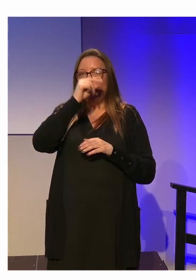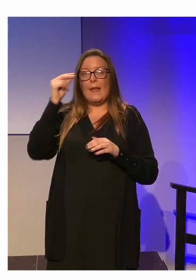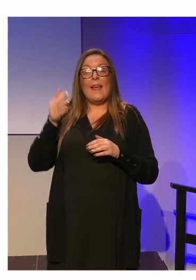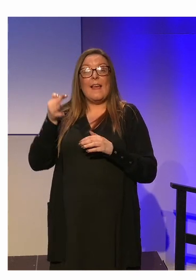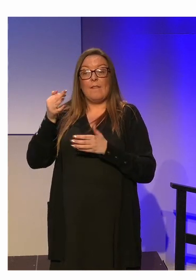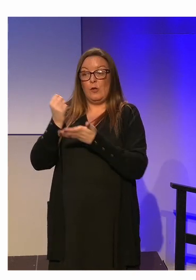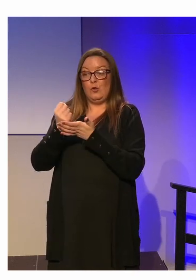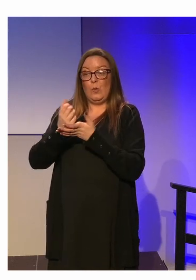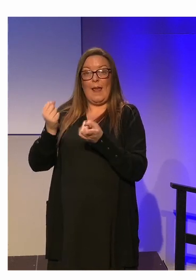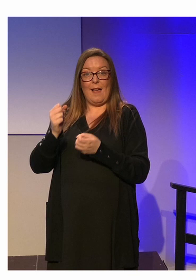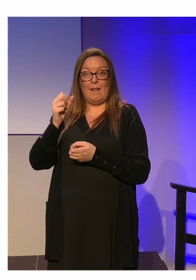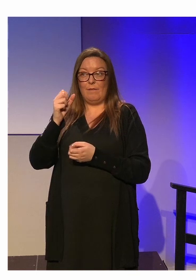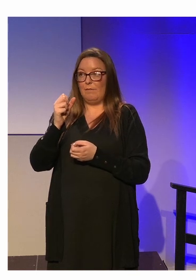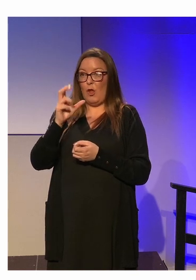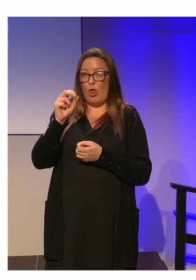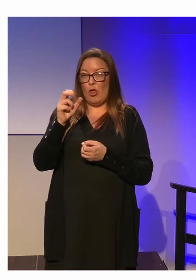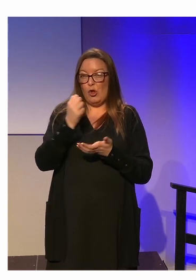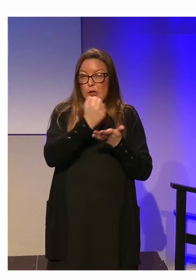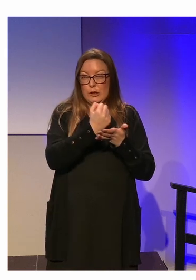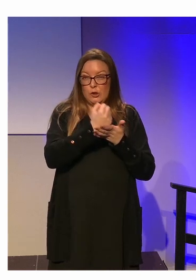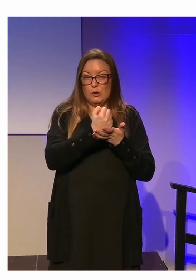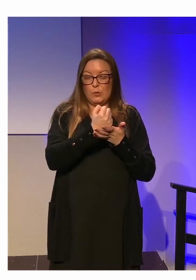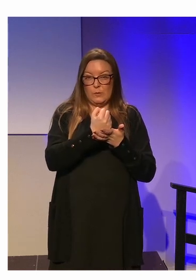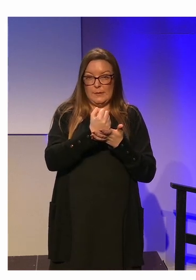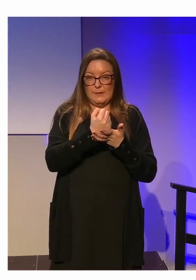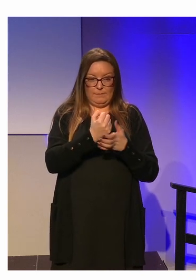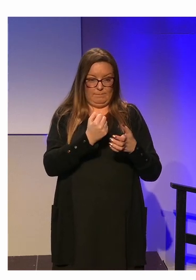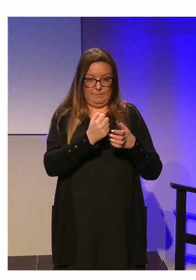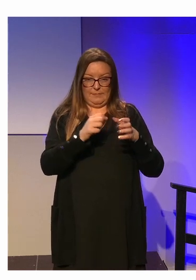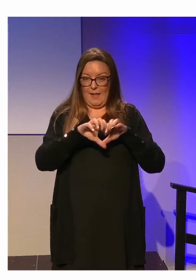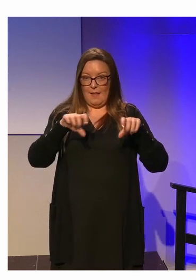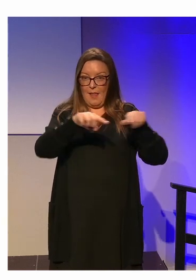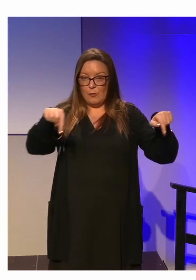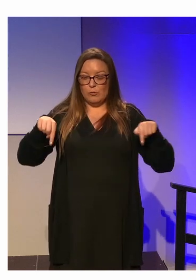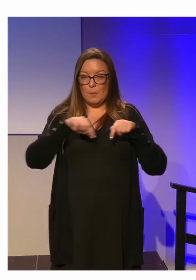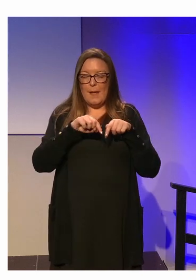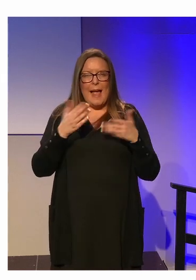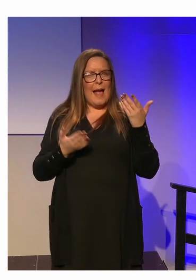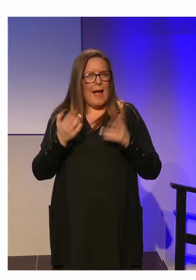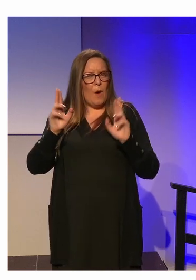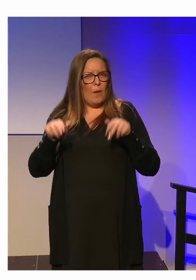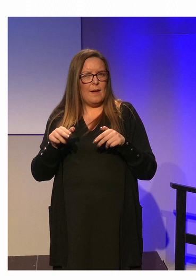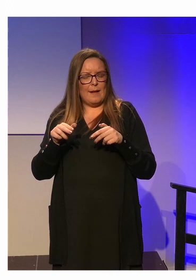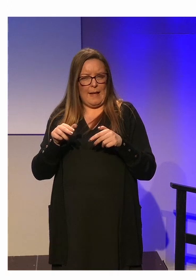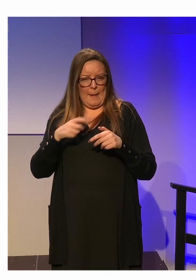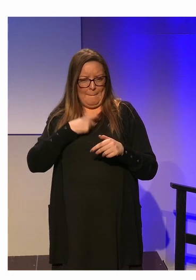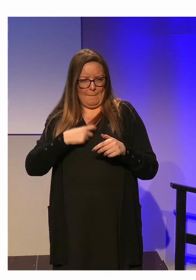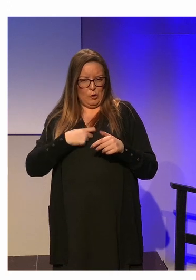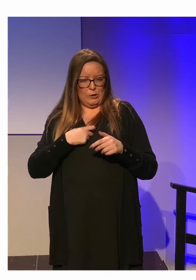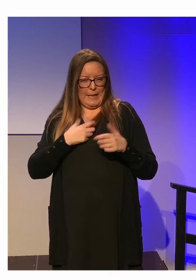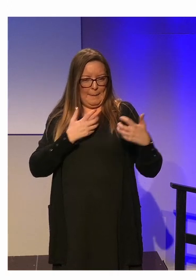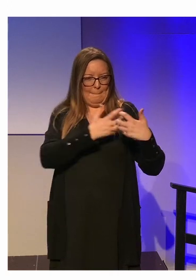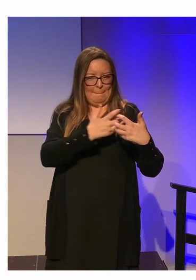has 30 students in a classroom, how can we expand the ways that we can personalize for some of those